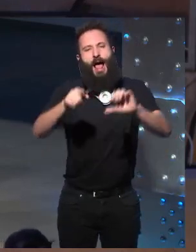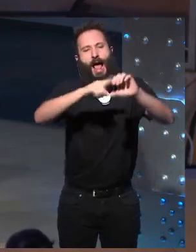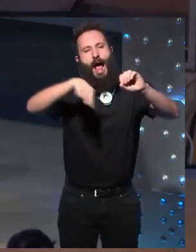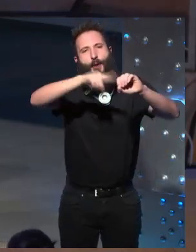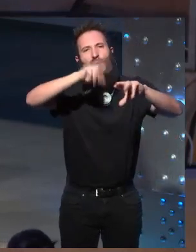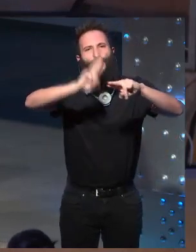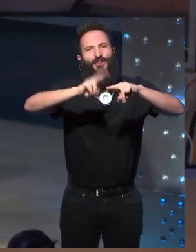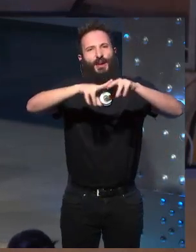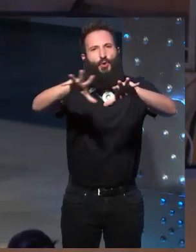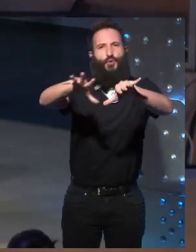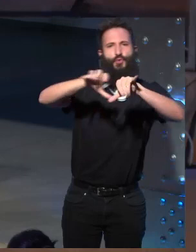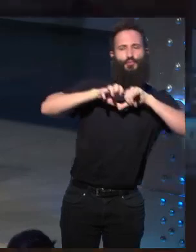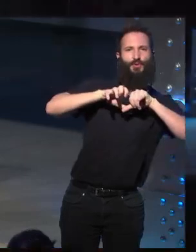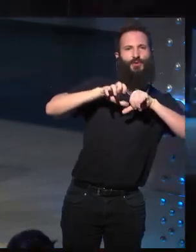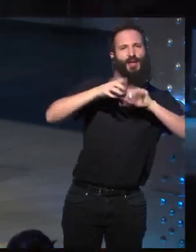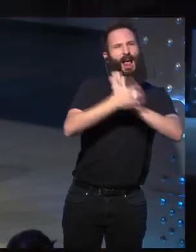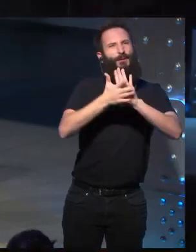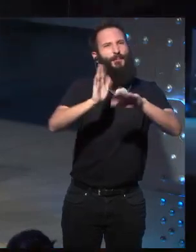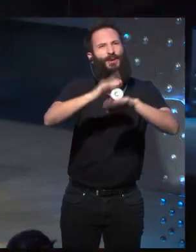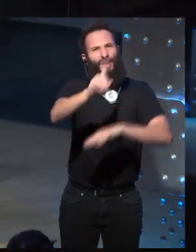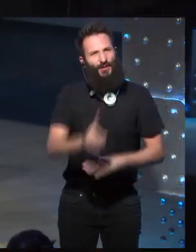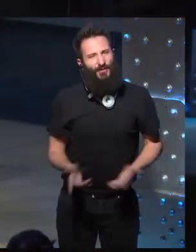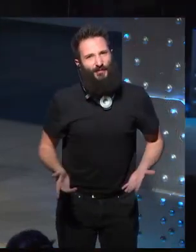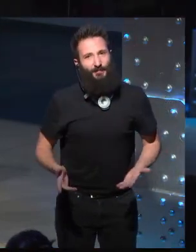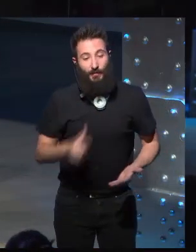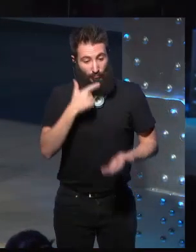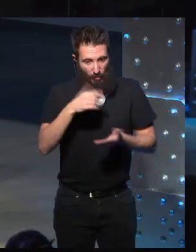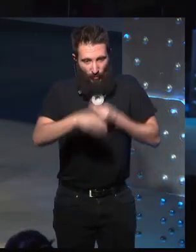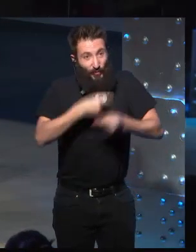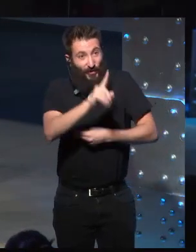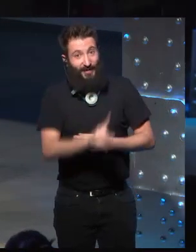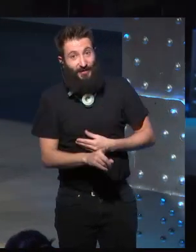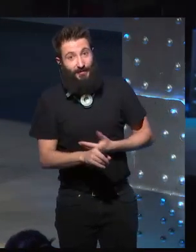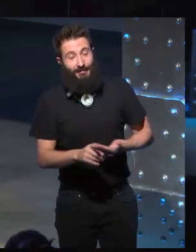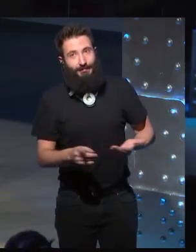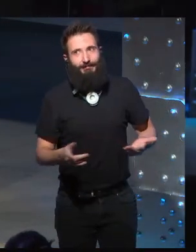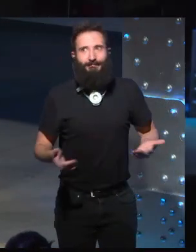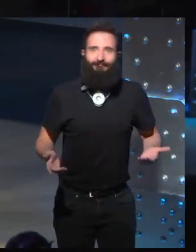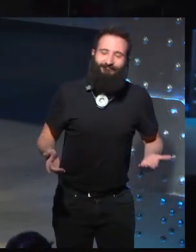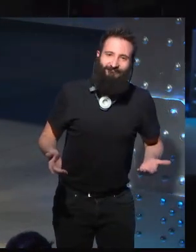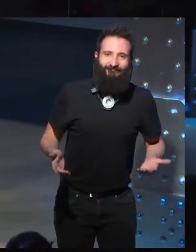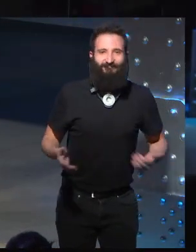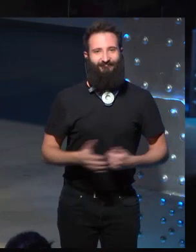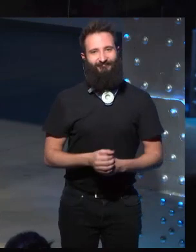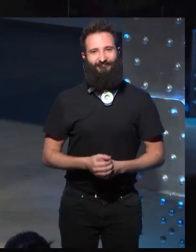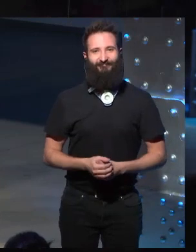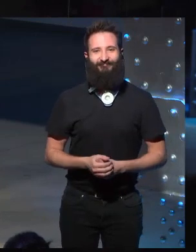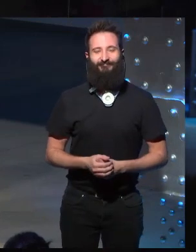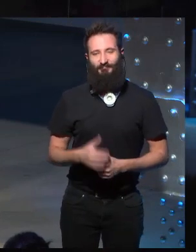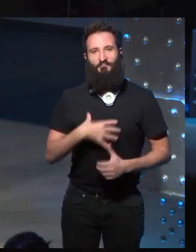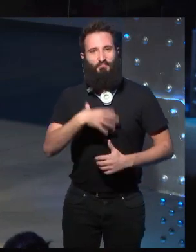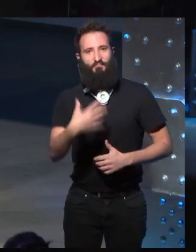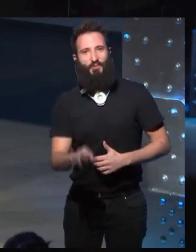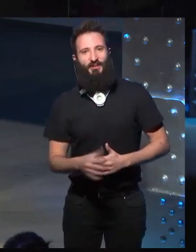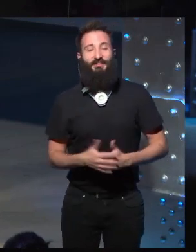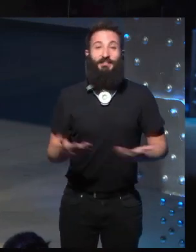haven't you talked to us about black holes? Yeah. Come on.